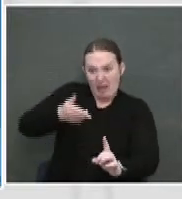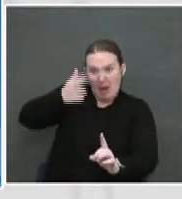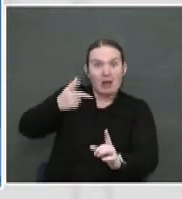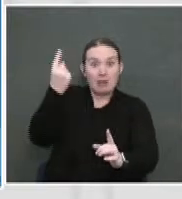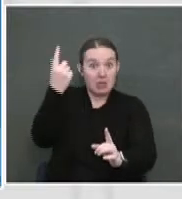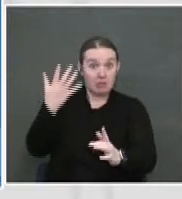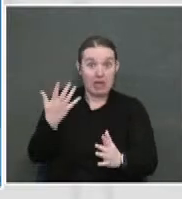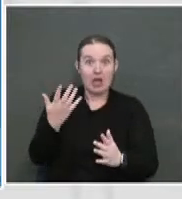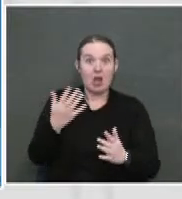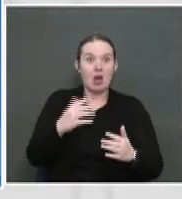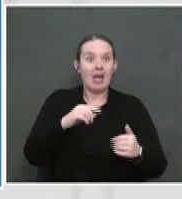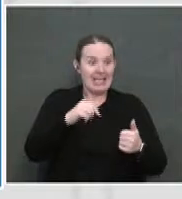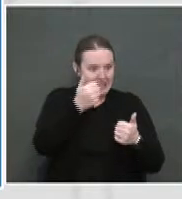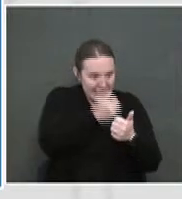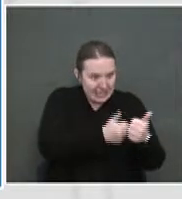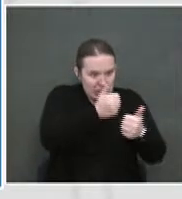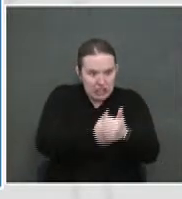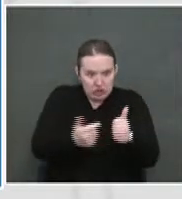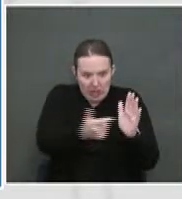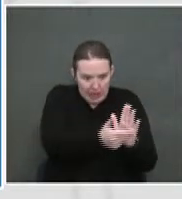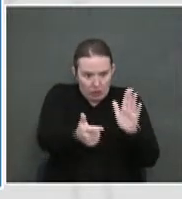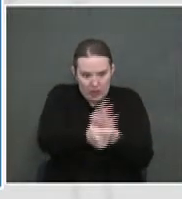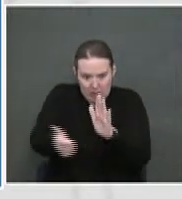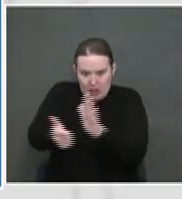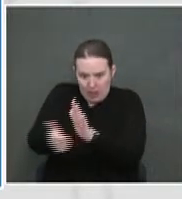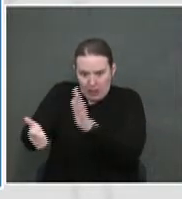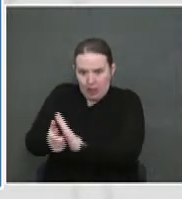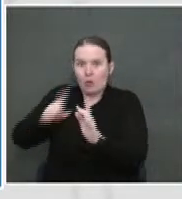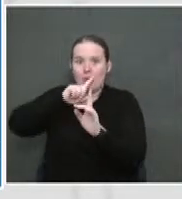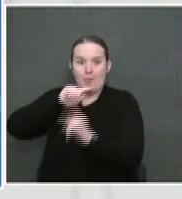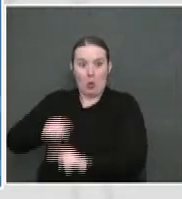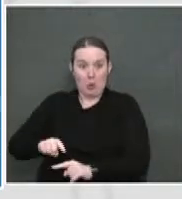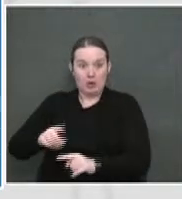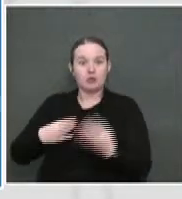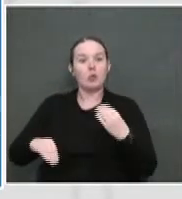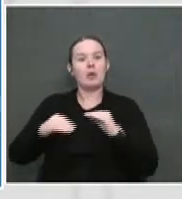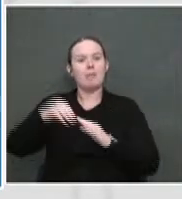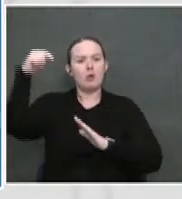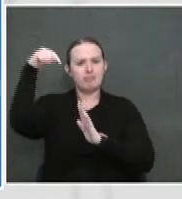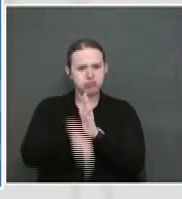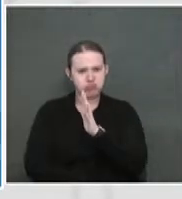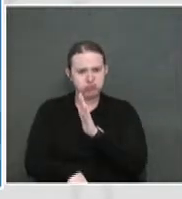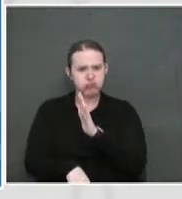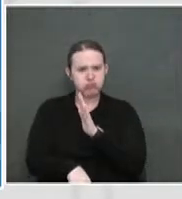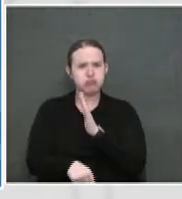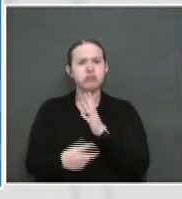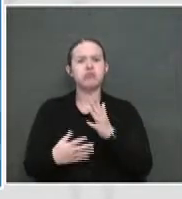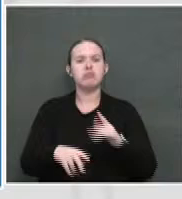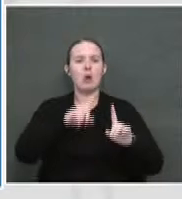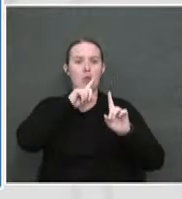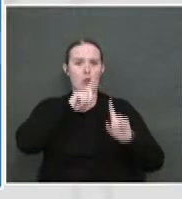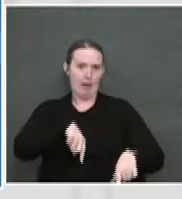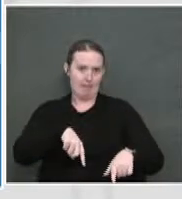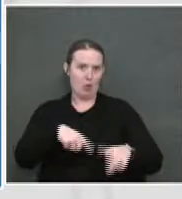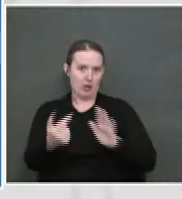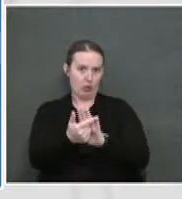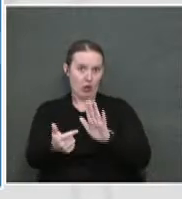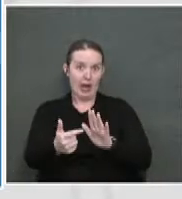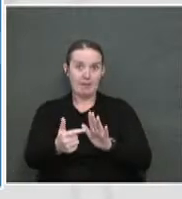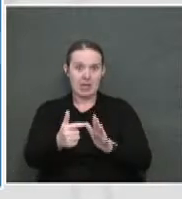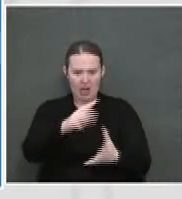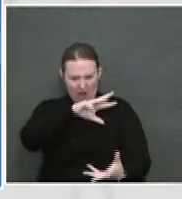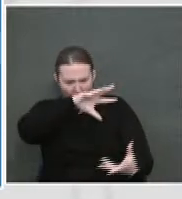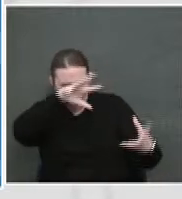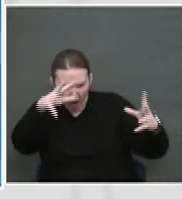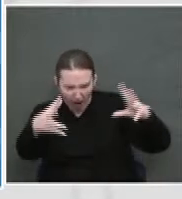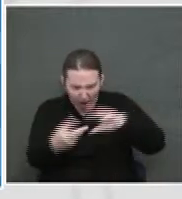something. All those crimes are reported in one report. So it's a much more thorough way of reporting crime. It captures everything